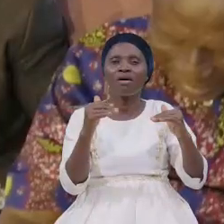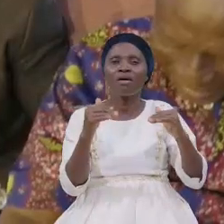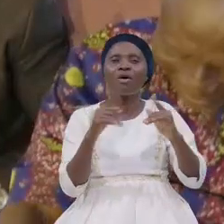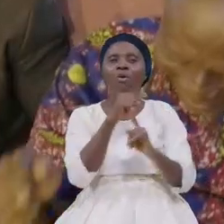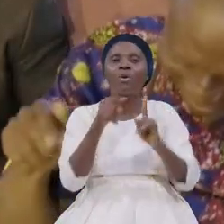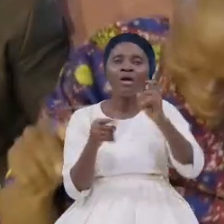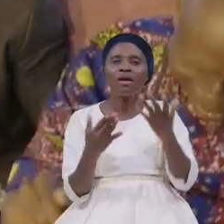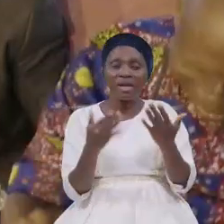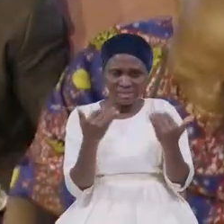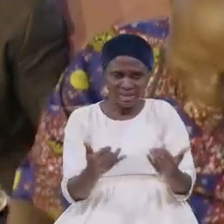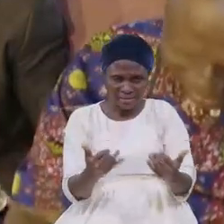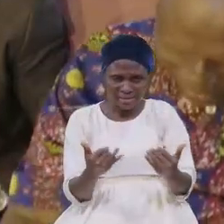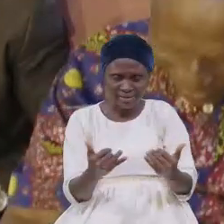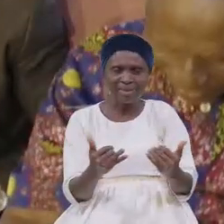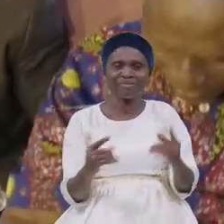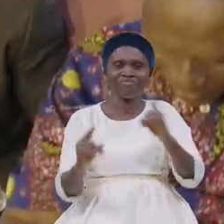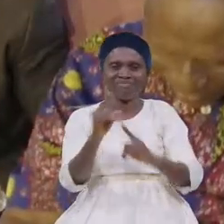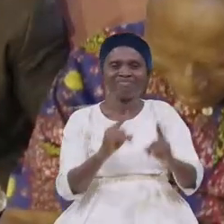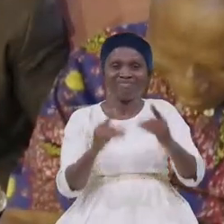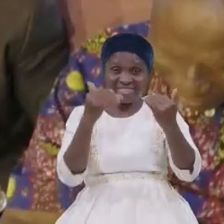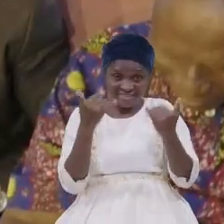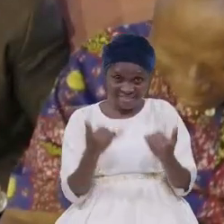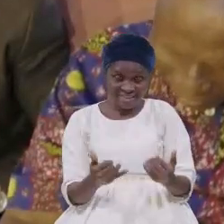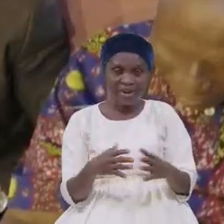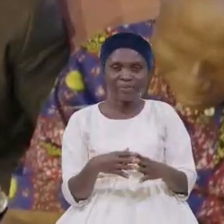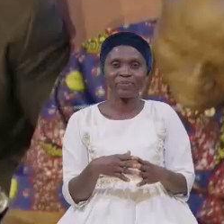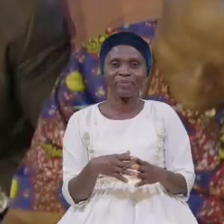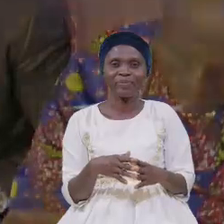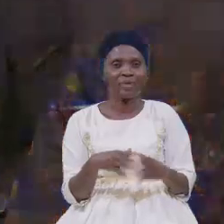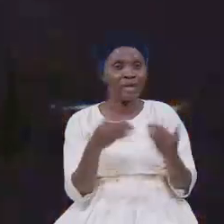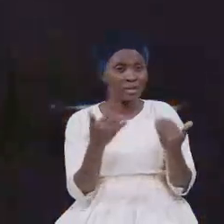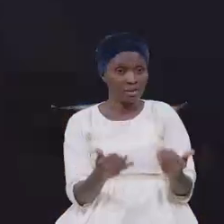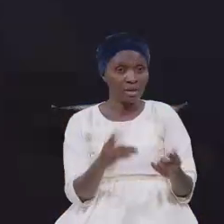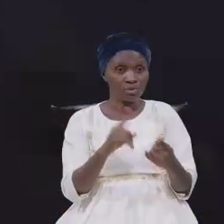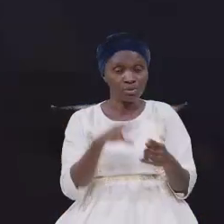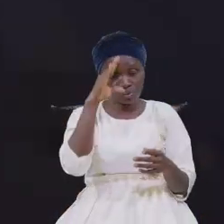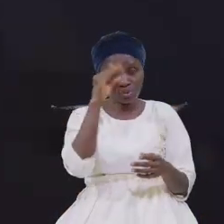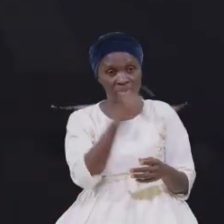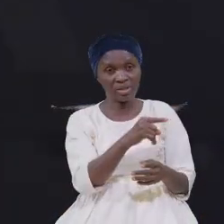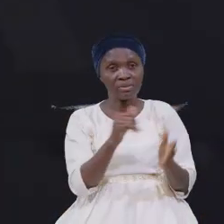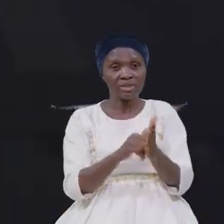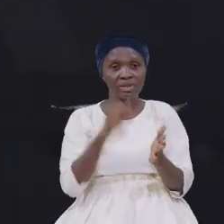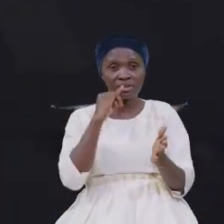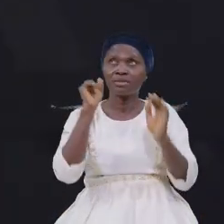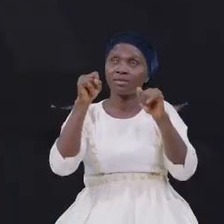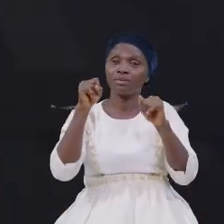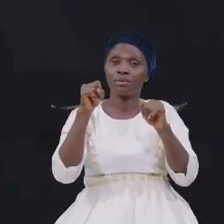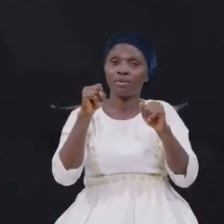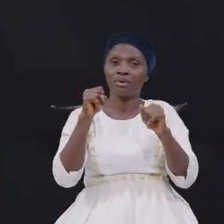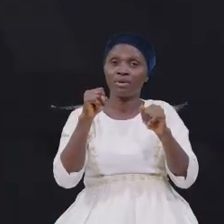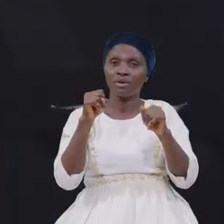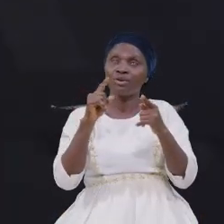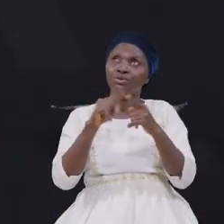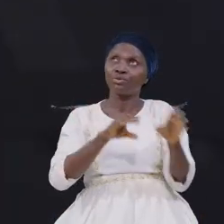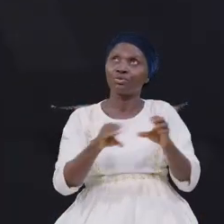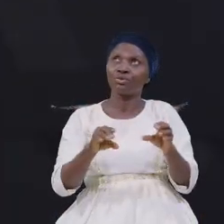Say it. Now unto him that is able to do